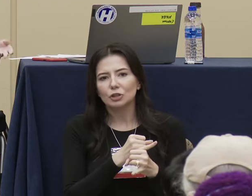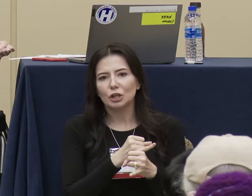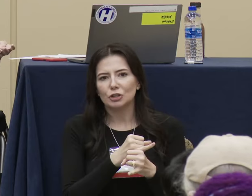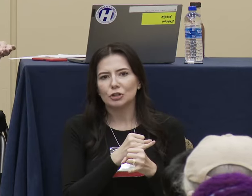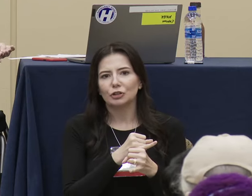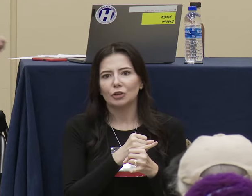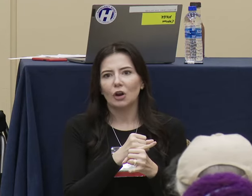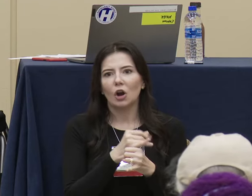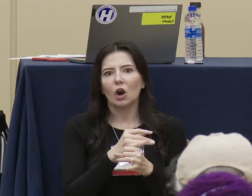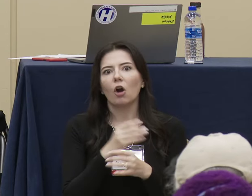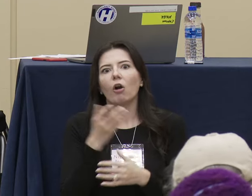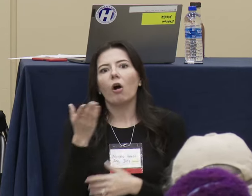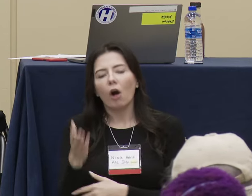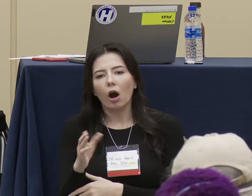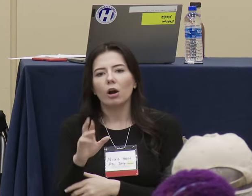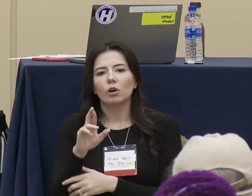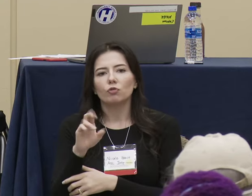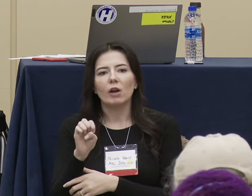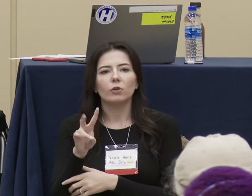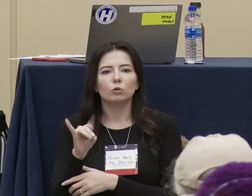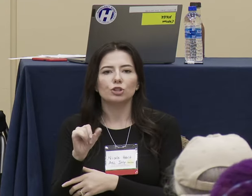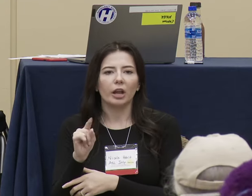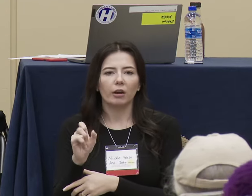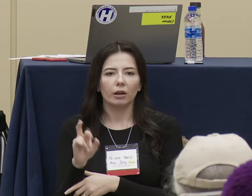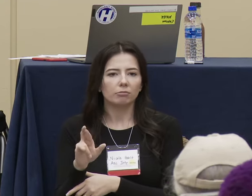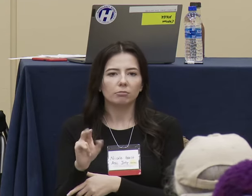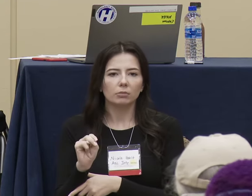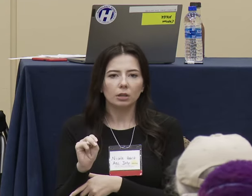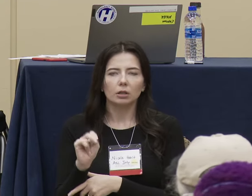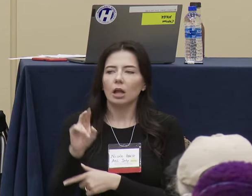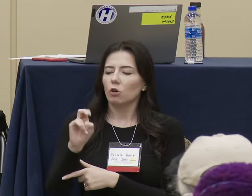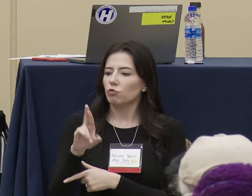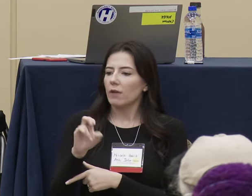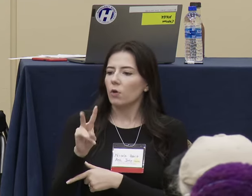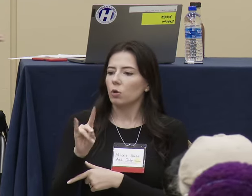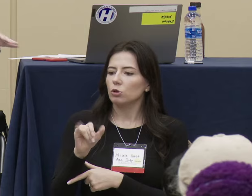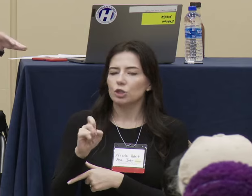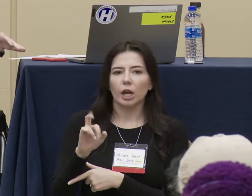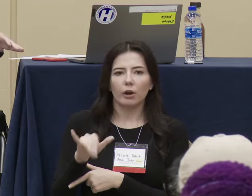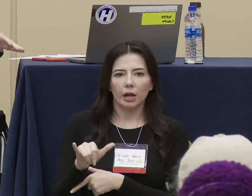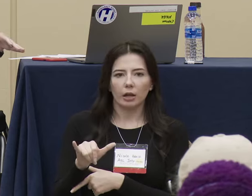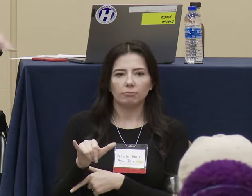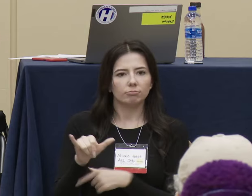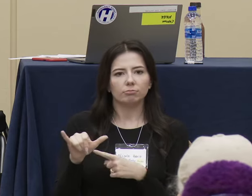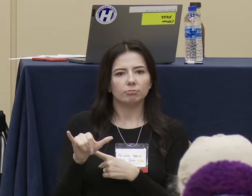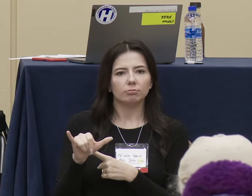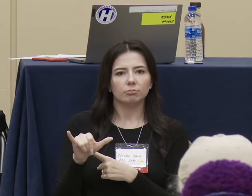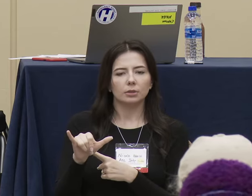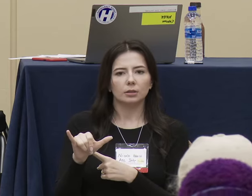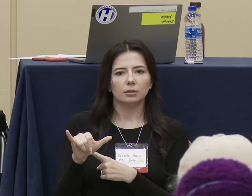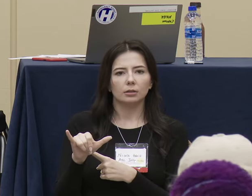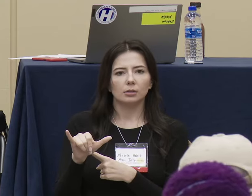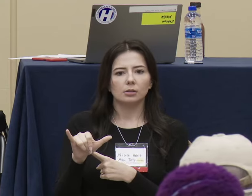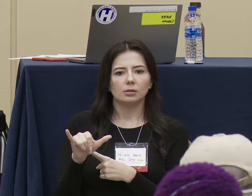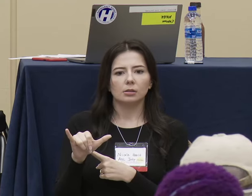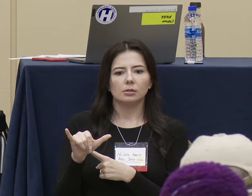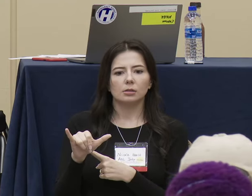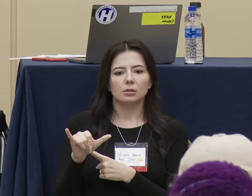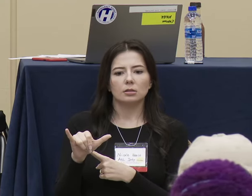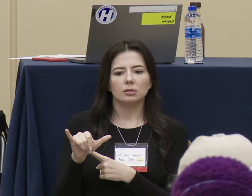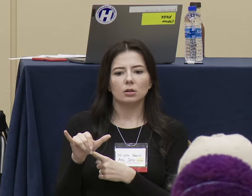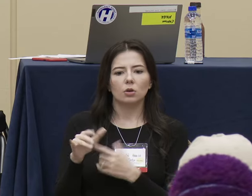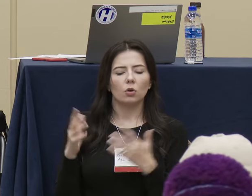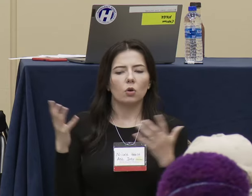the lesson. This cannot be a choice. If we say some people need, it makes it